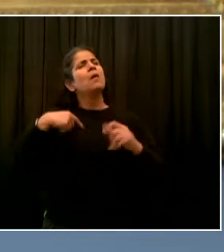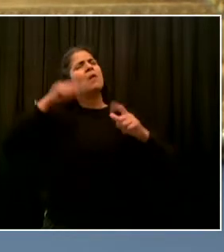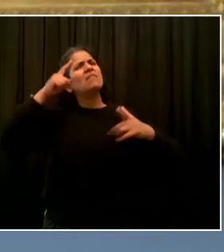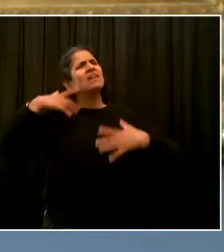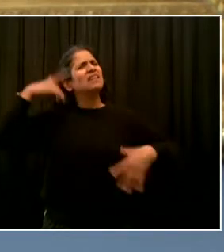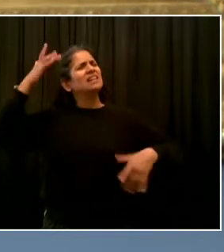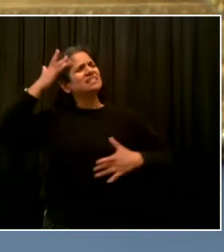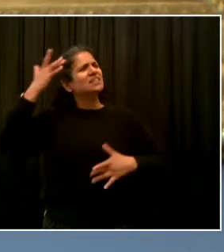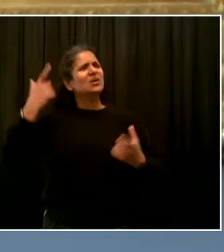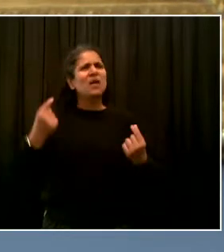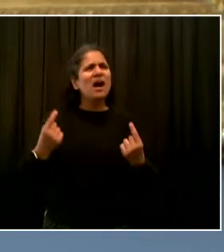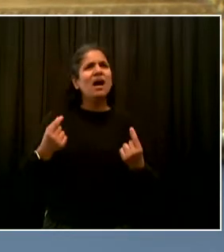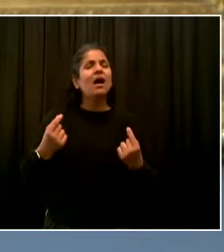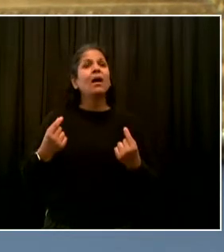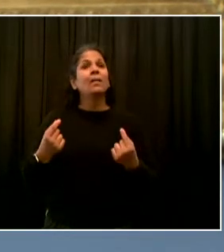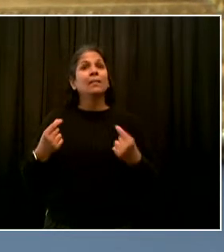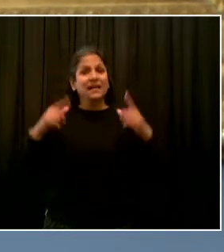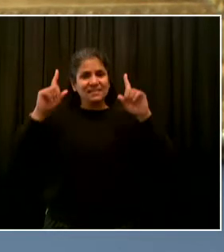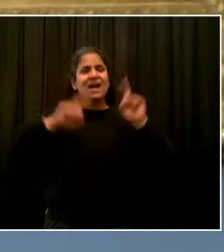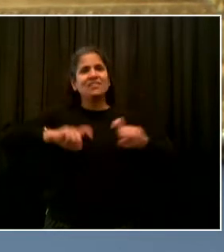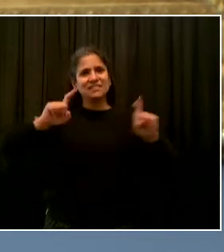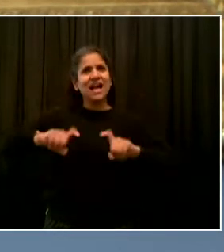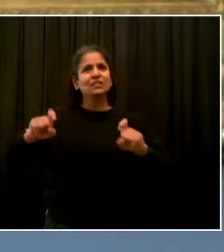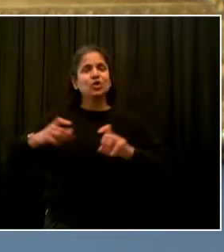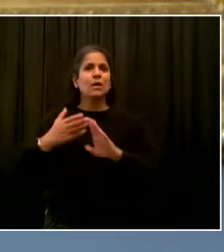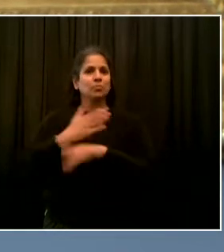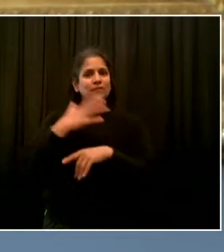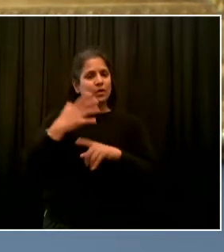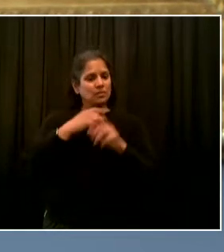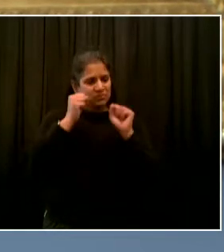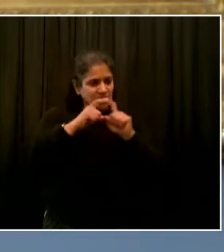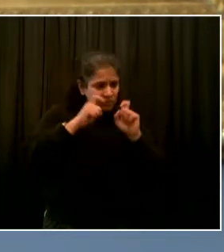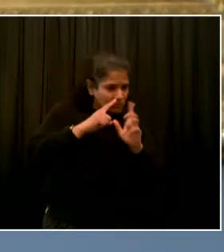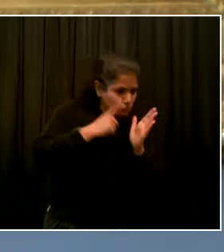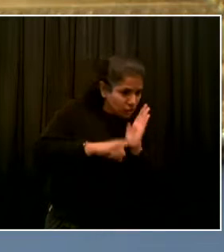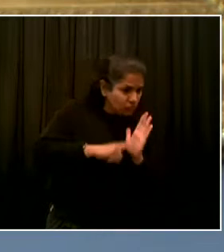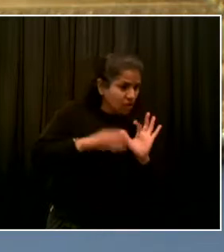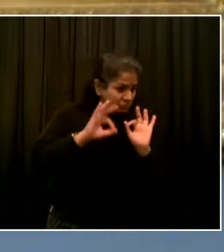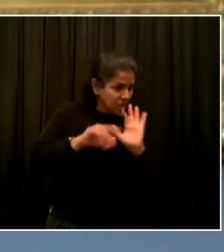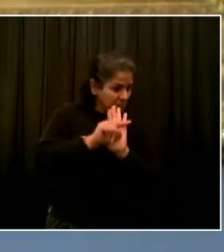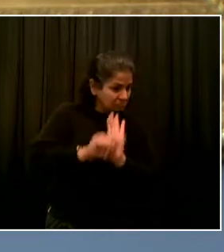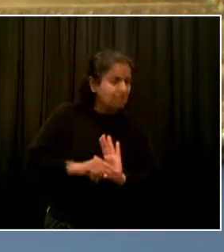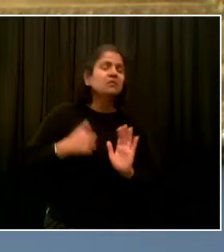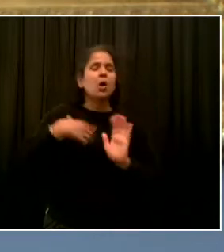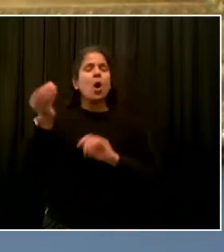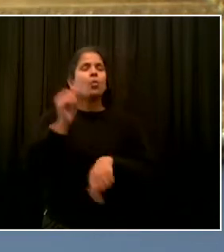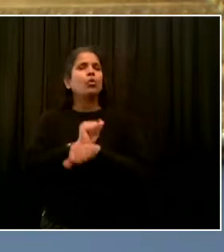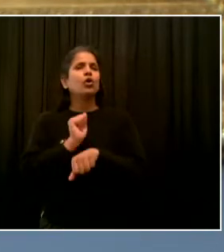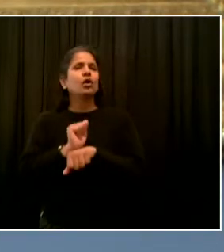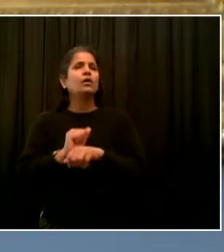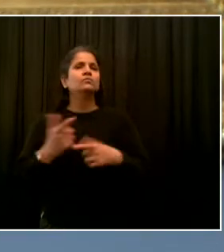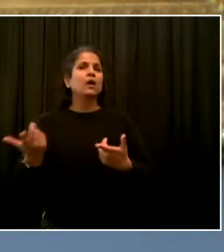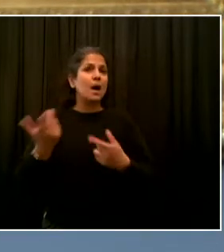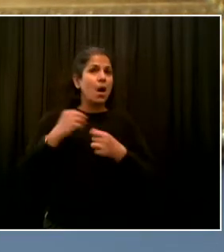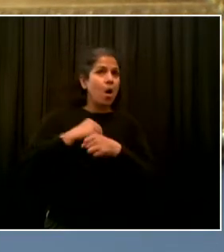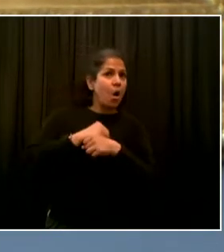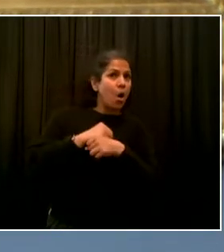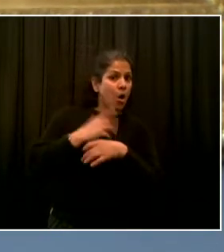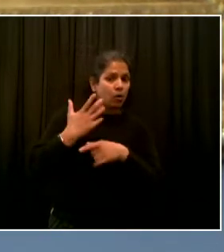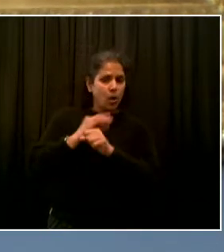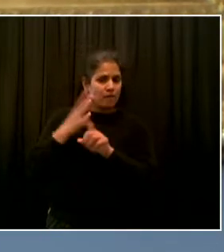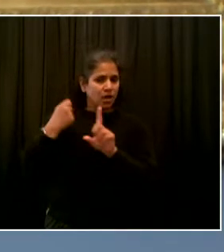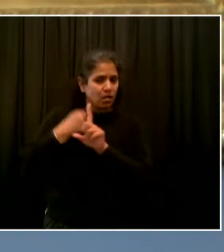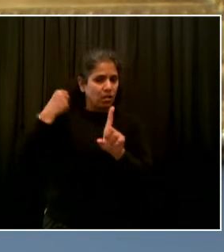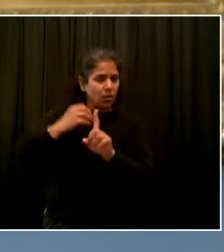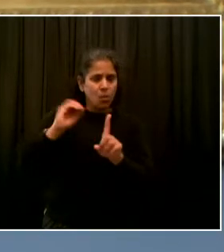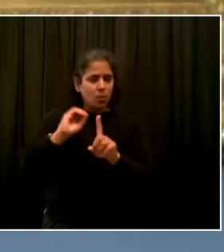or before you see loved ones to know if you have COVID before you leave your home. To help spread these home tests across New York City, we're going